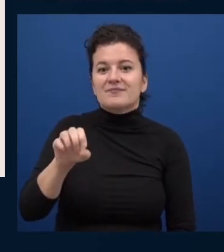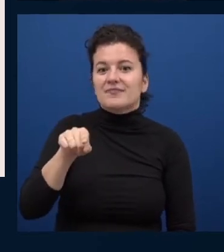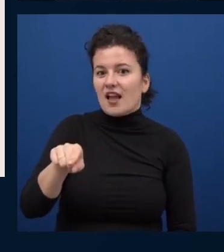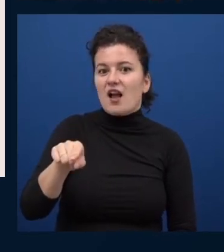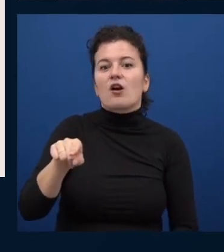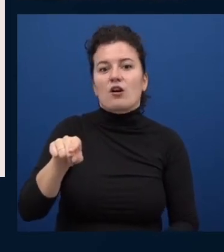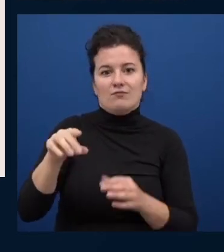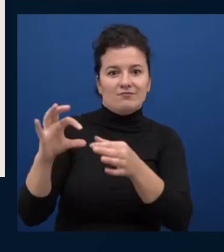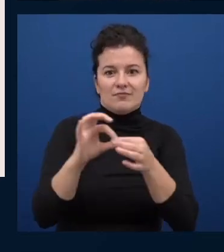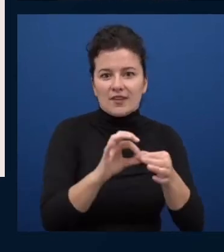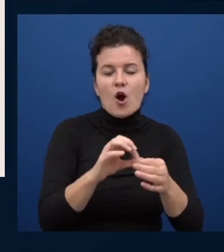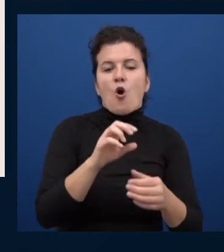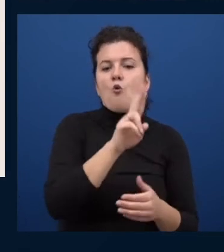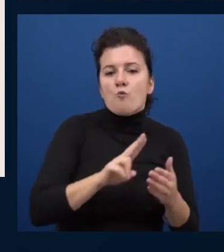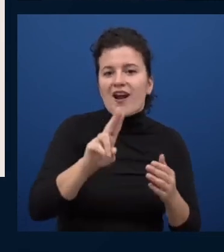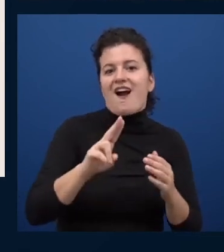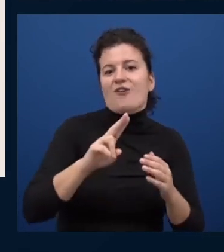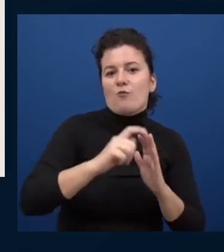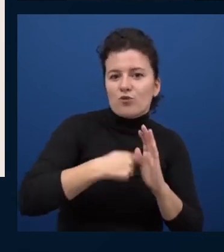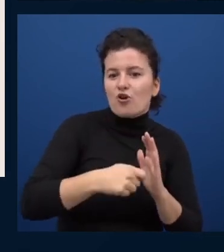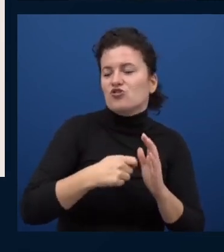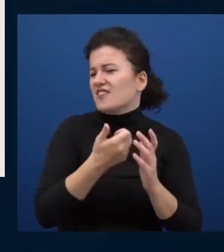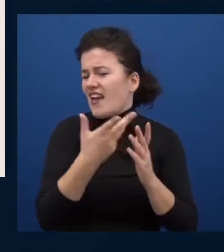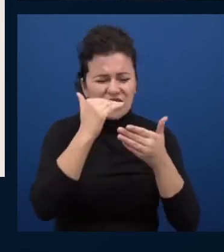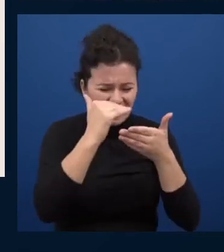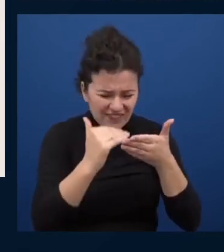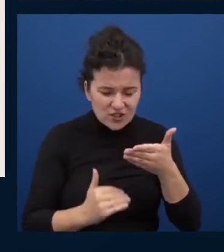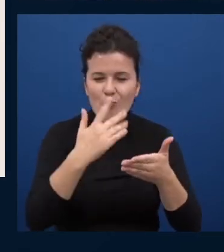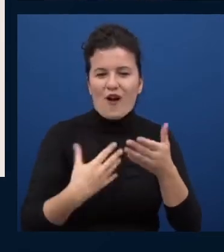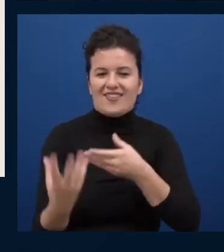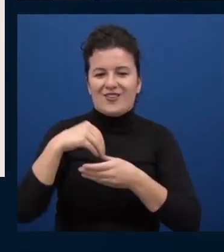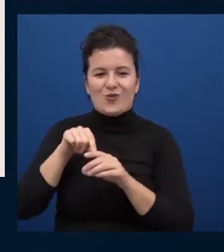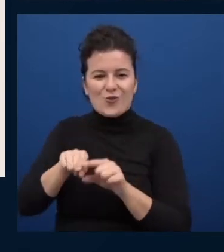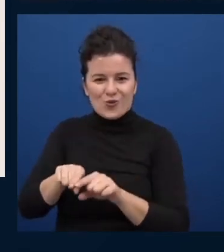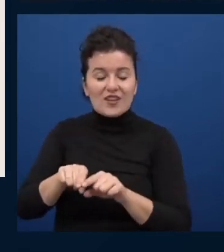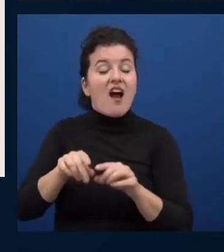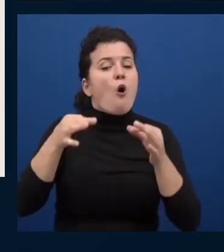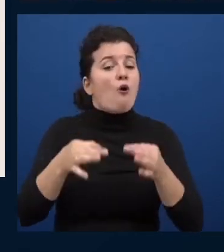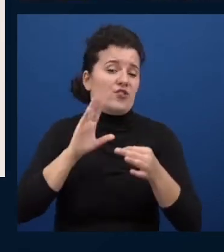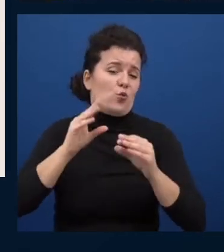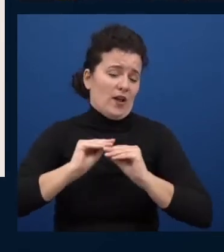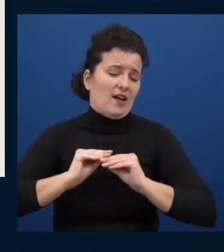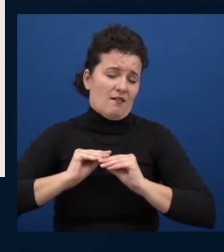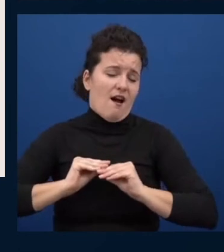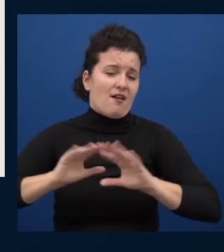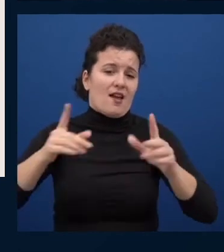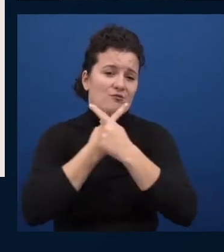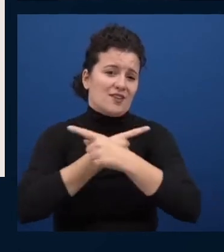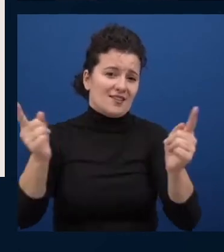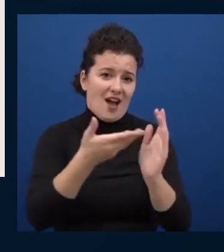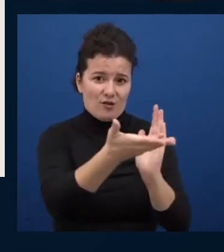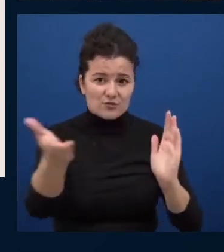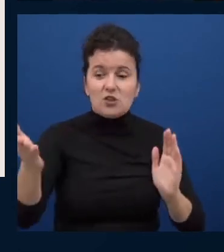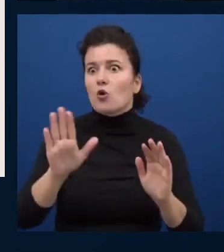a project and talk about features included. There's going to be an official announcement about this later, where we'll answer all the questions